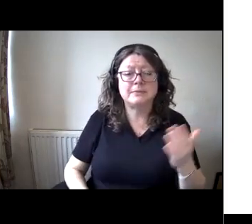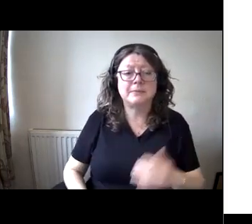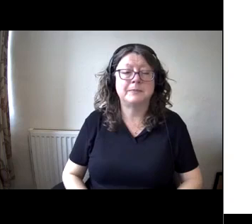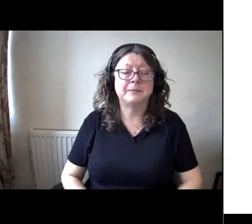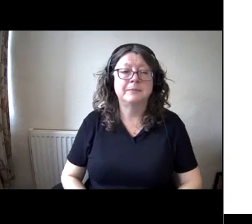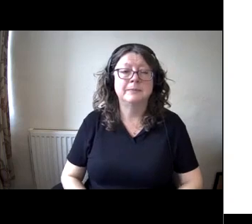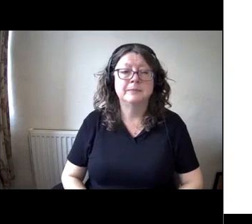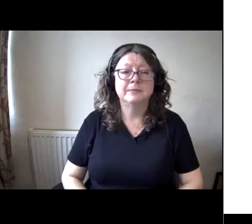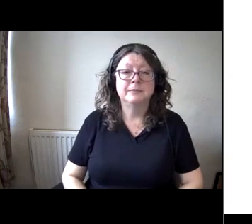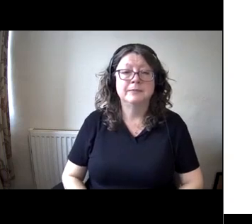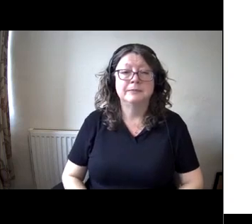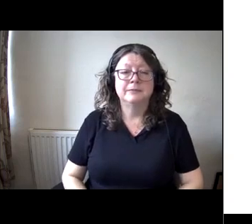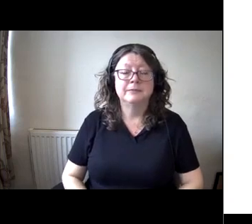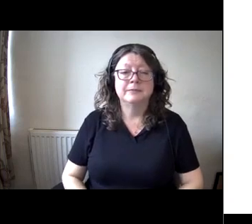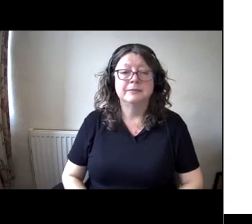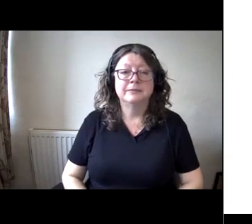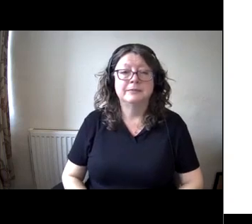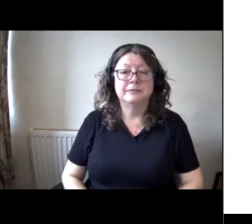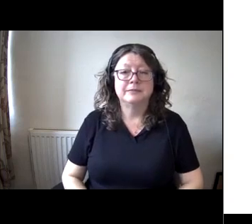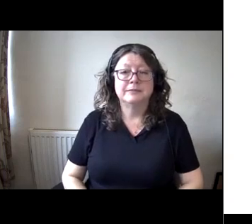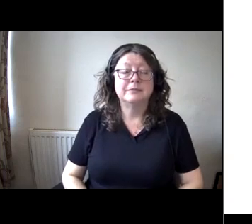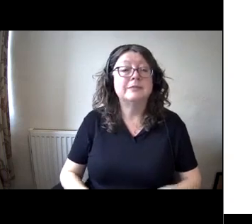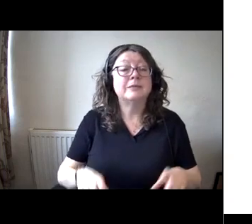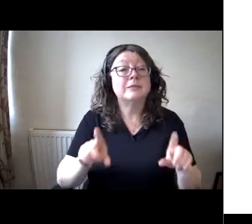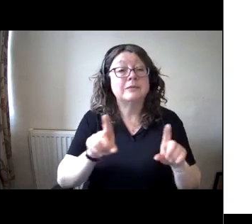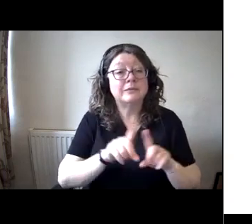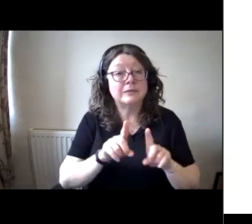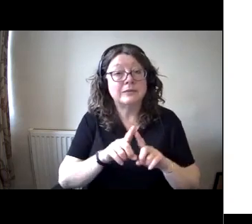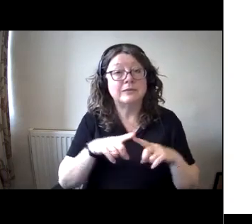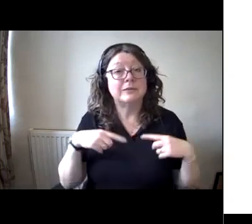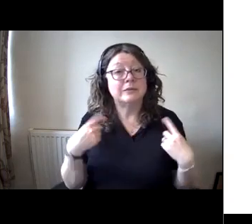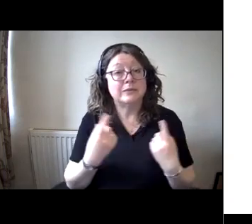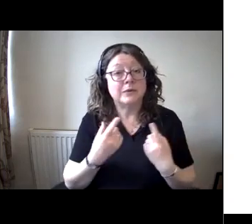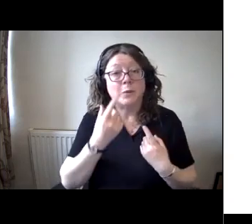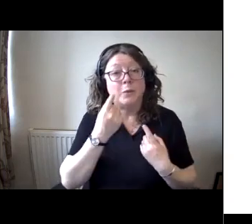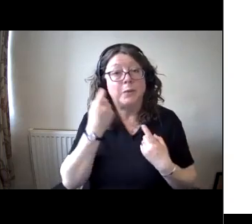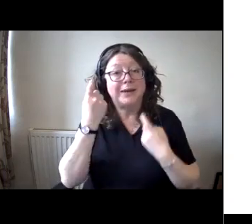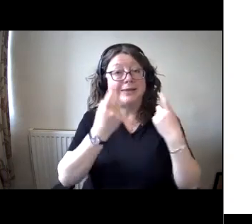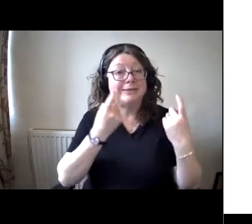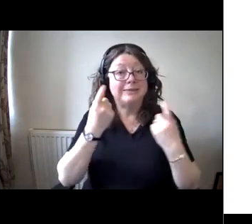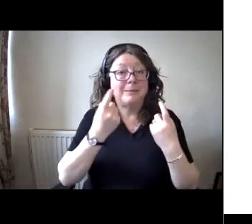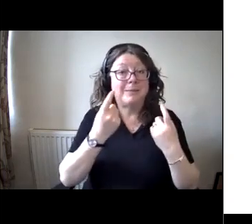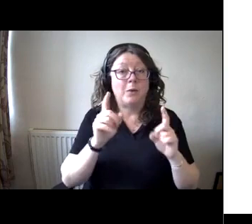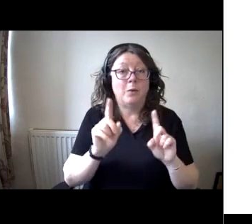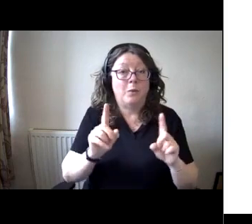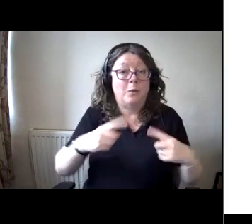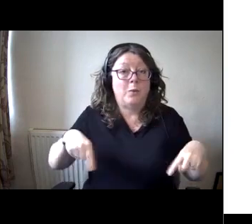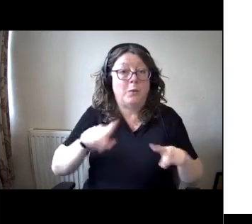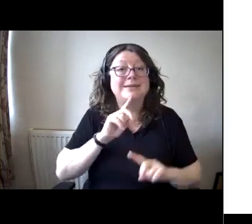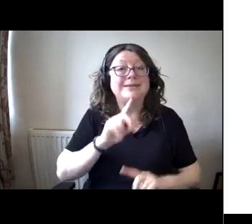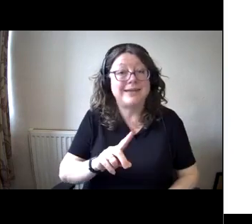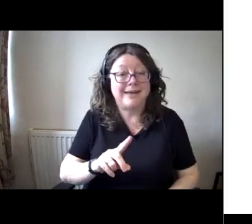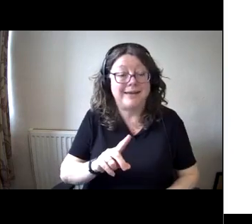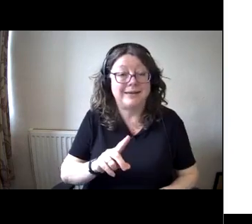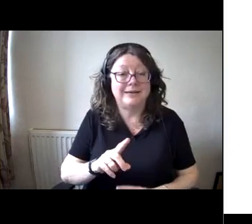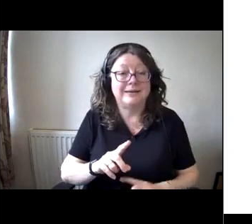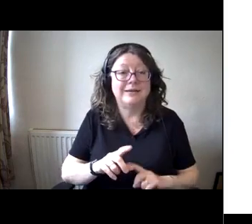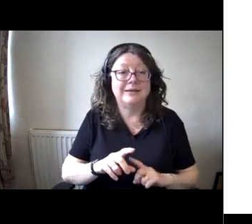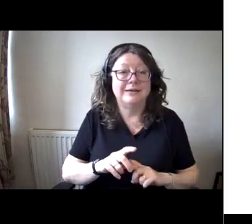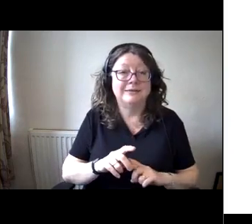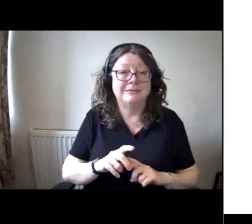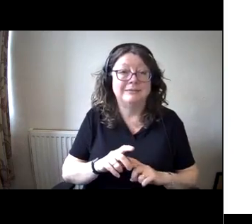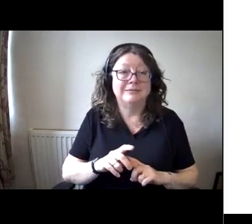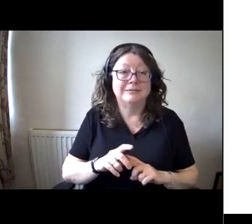And we can also think about the things we say to our young people. Again, what are we bringing